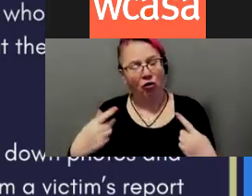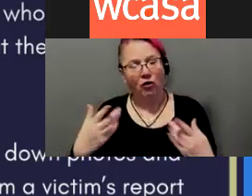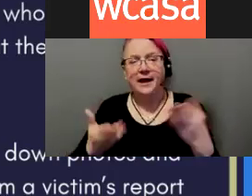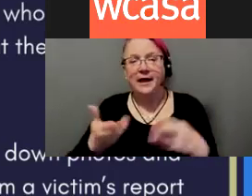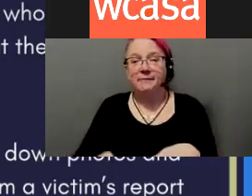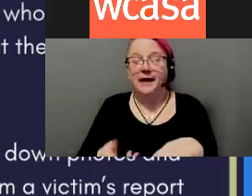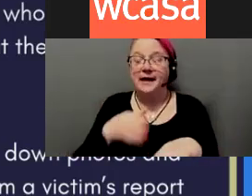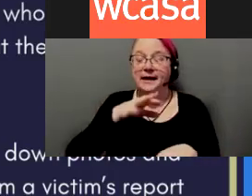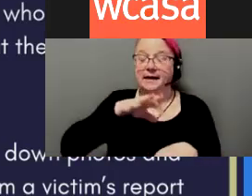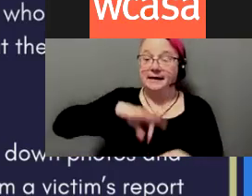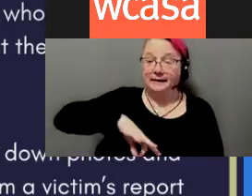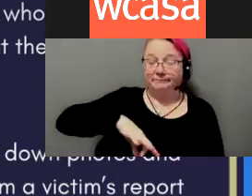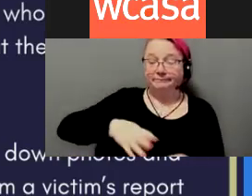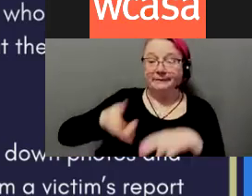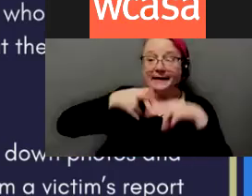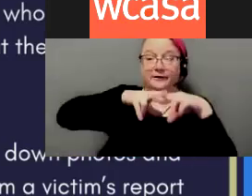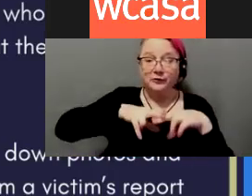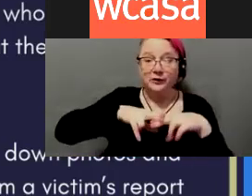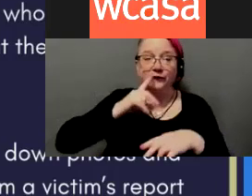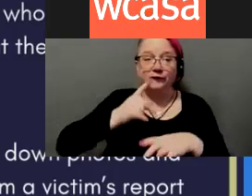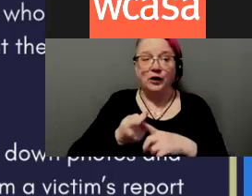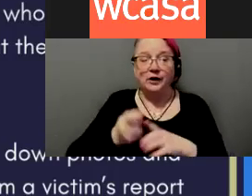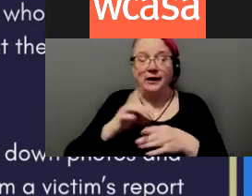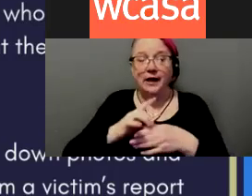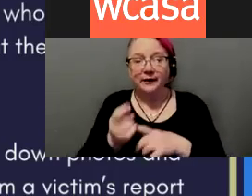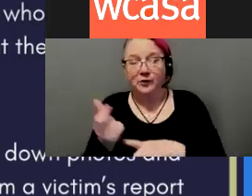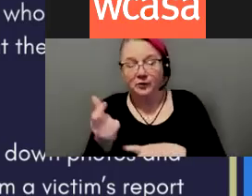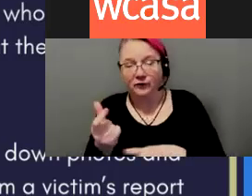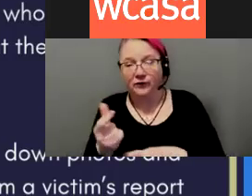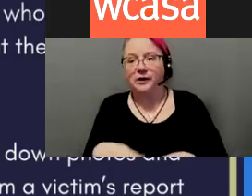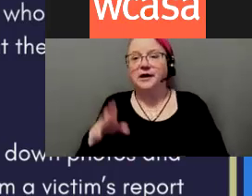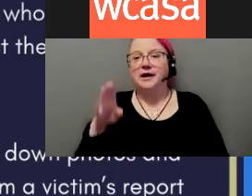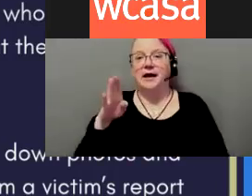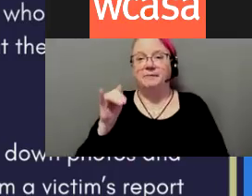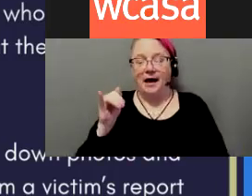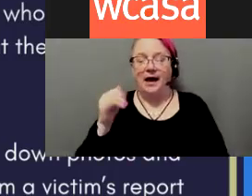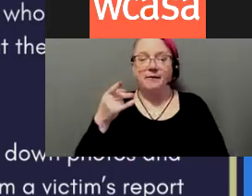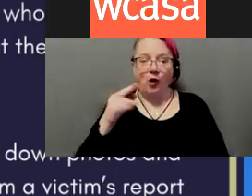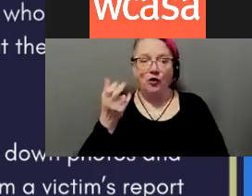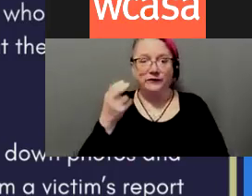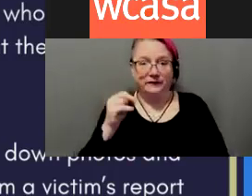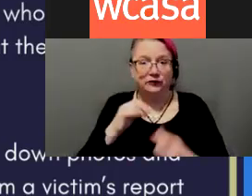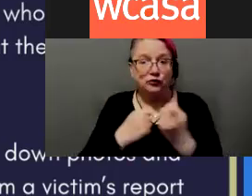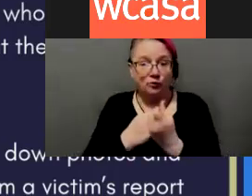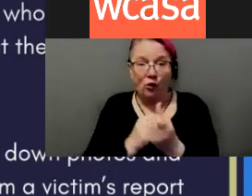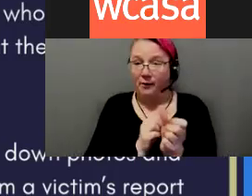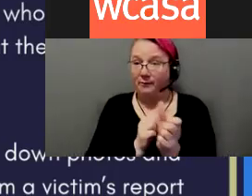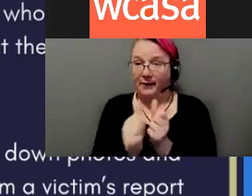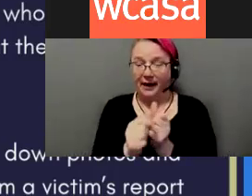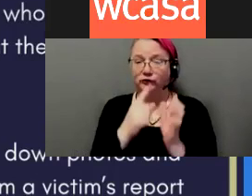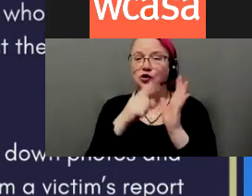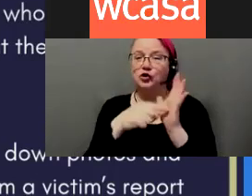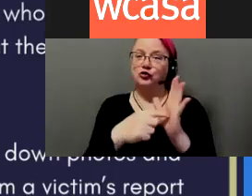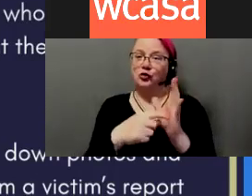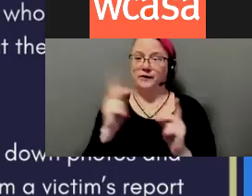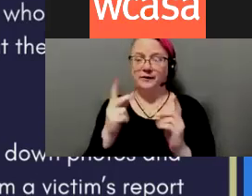survivors for content removal and offender accountability. It was passed with bipartisan support, which I think really shows how people at